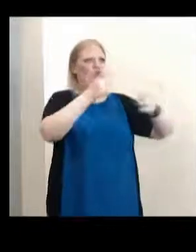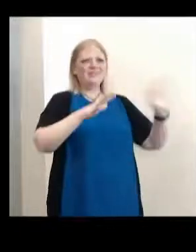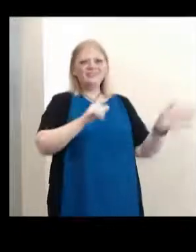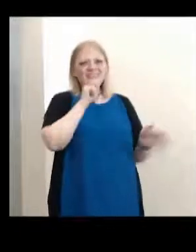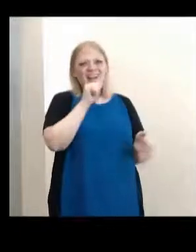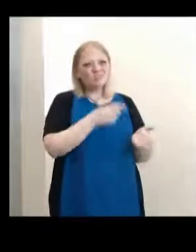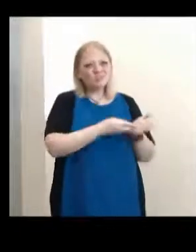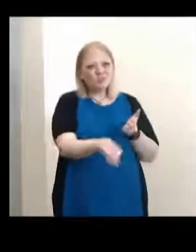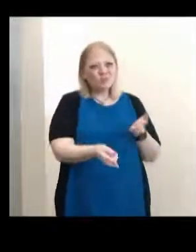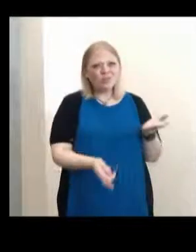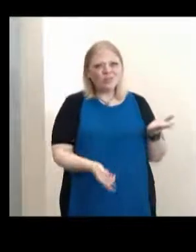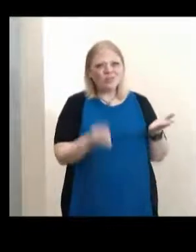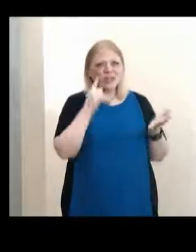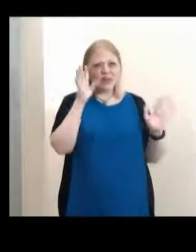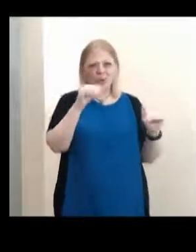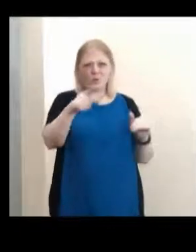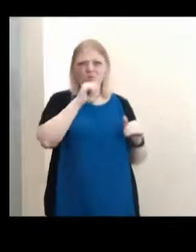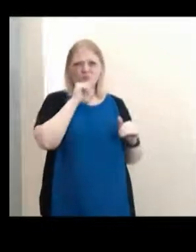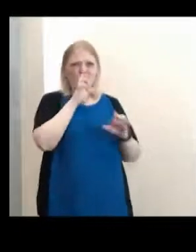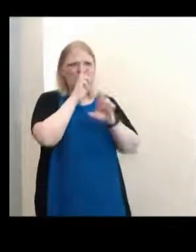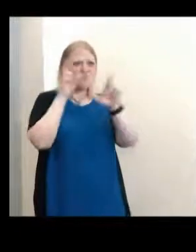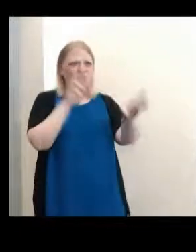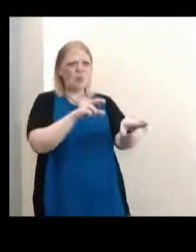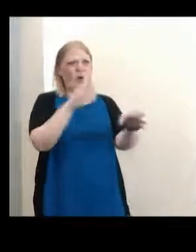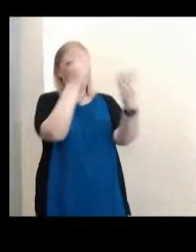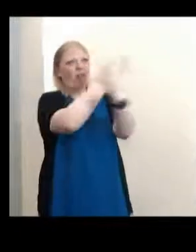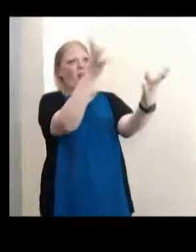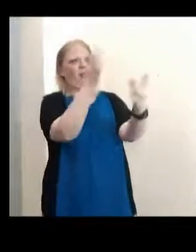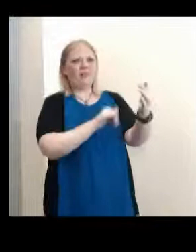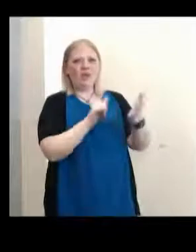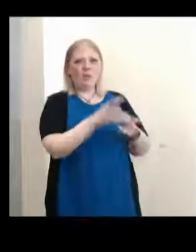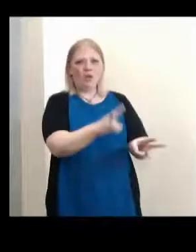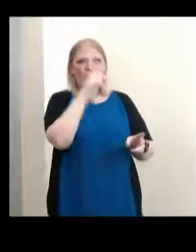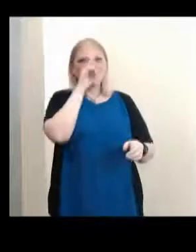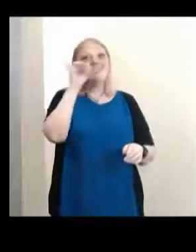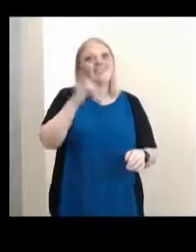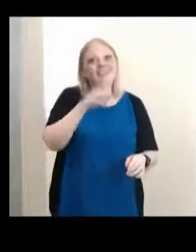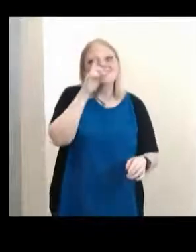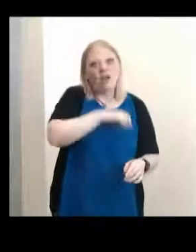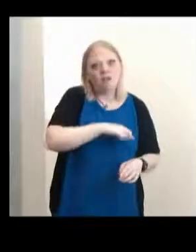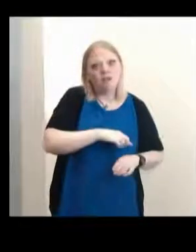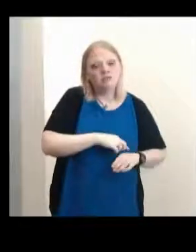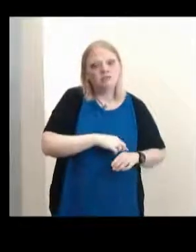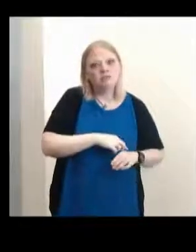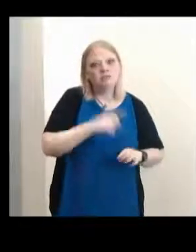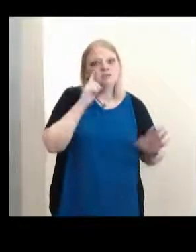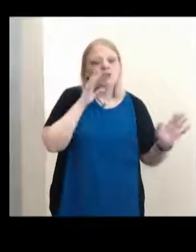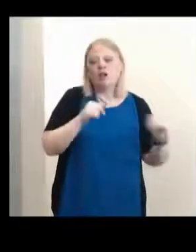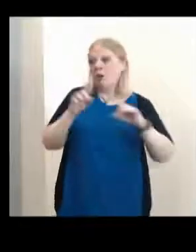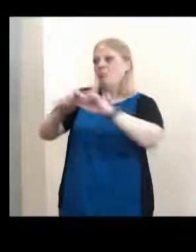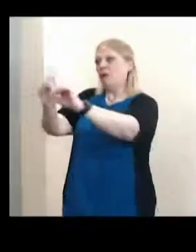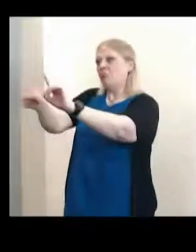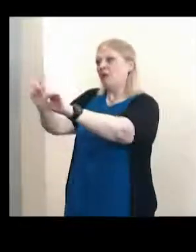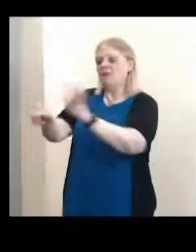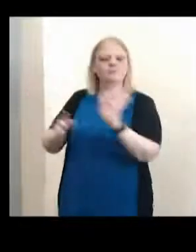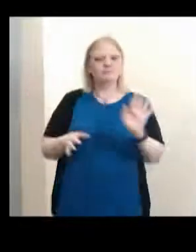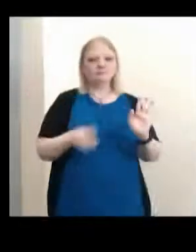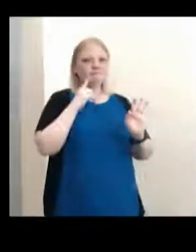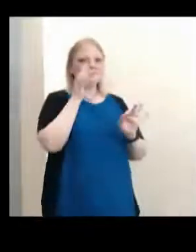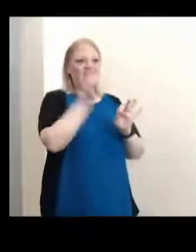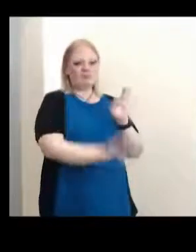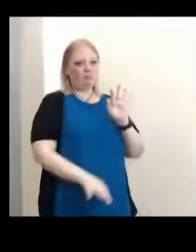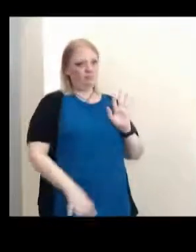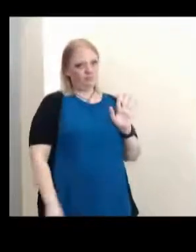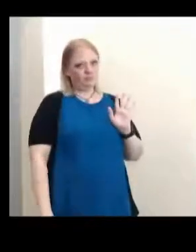not true, and I certainly hope you wouldn't report it that way, because then that would be reporting a falsehood. I hope it's as simple as